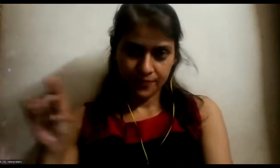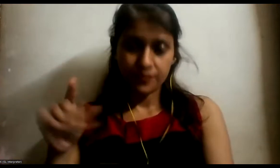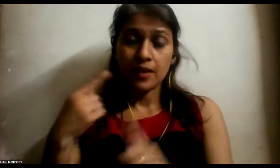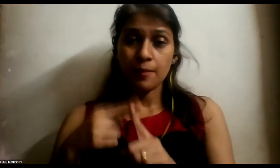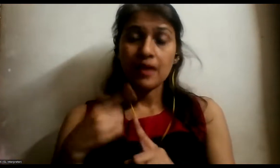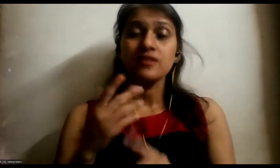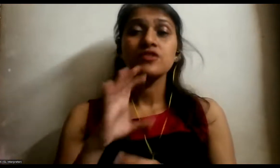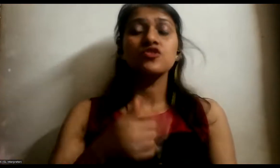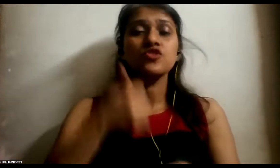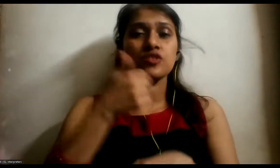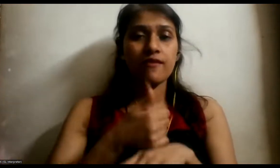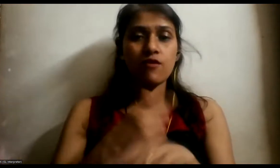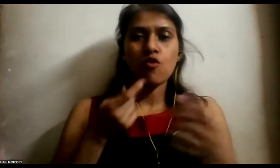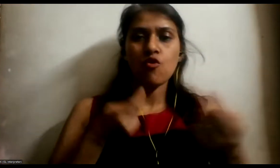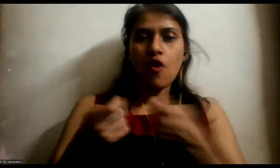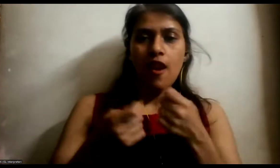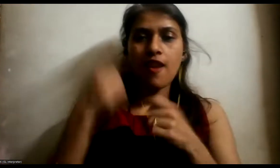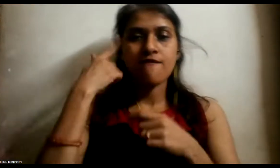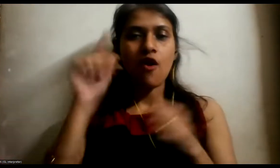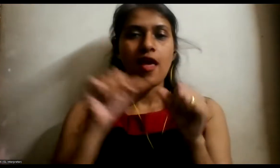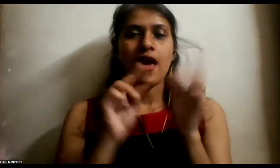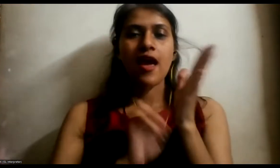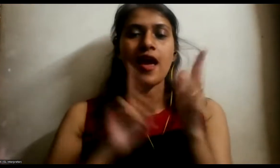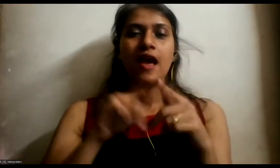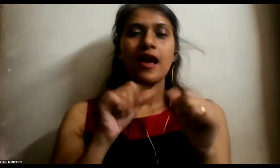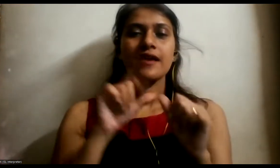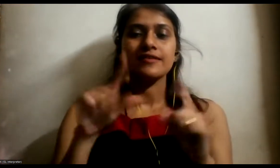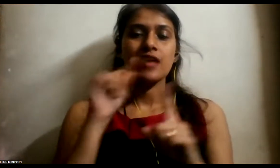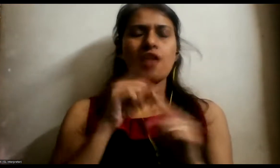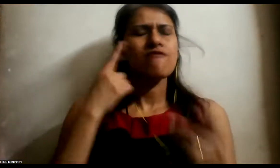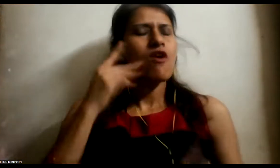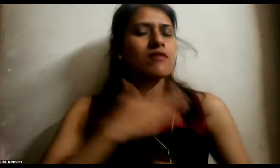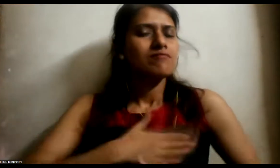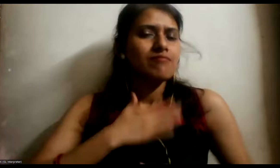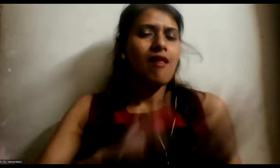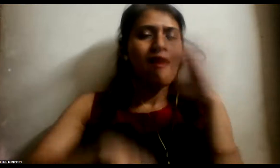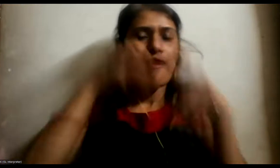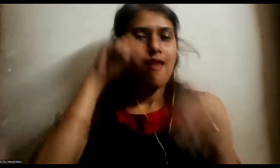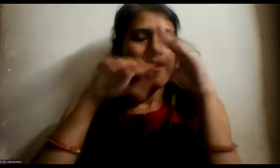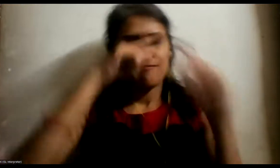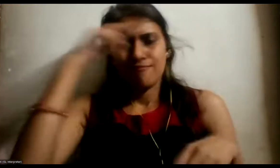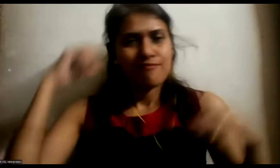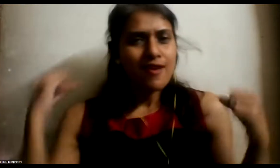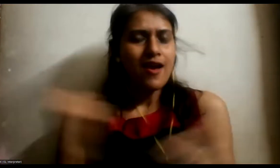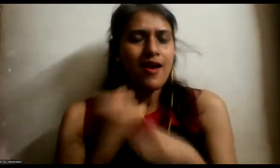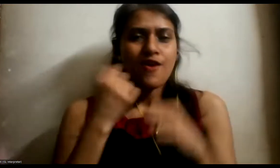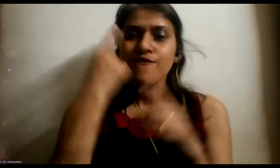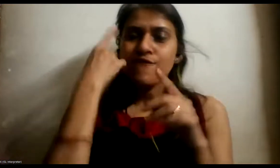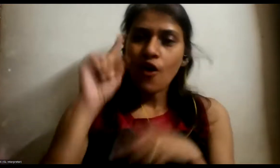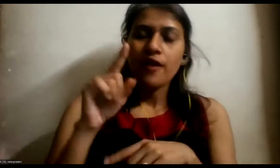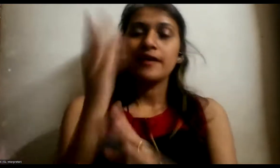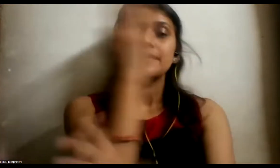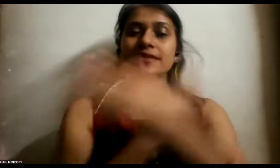Anjali, a project for inclusive and joyful learning. By her pioneering efforts, disability